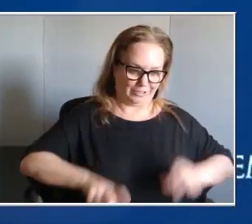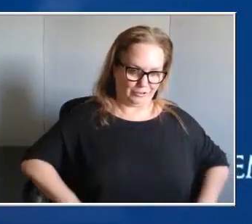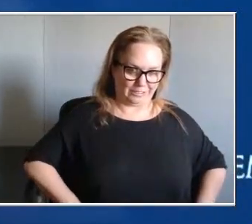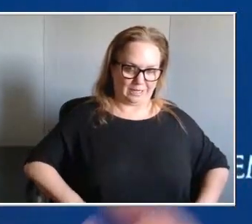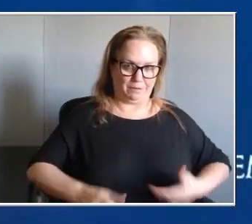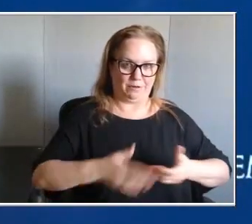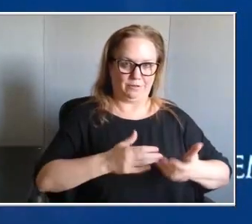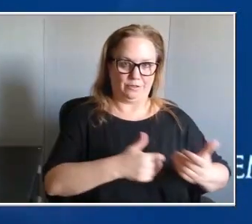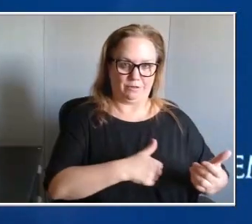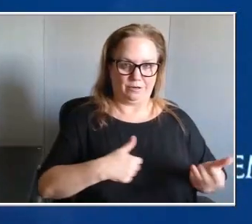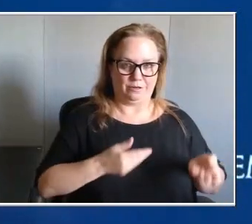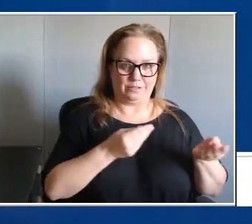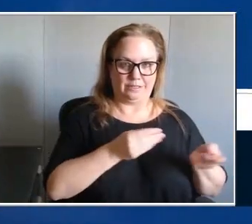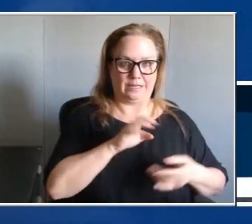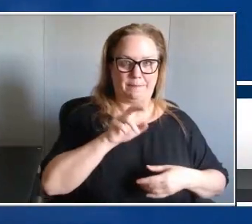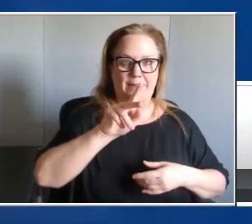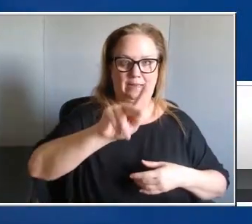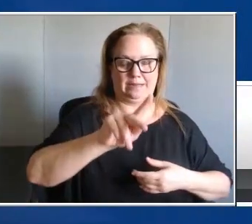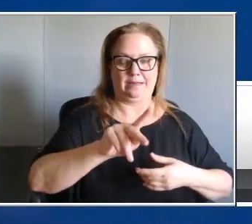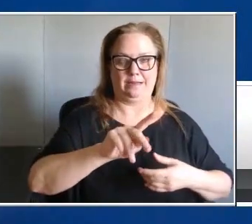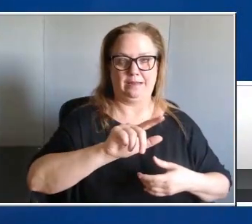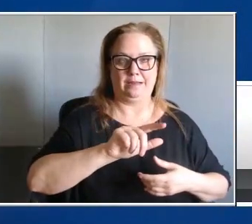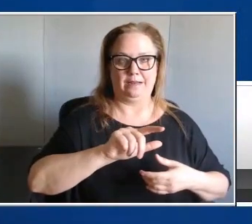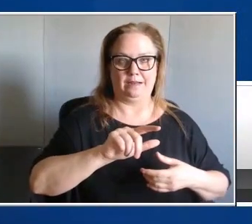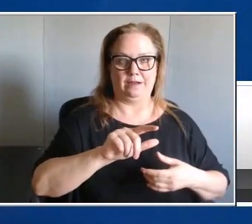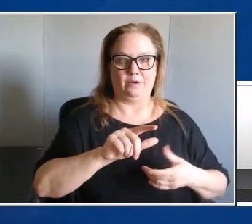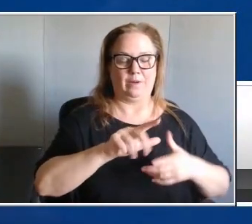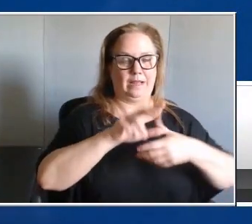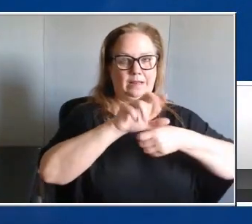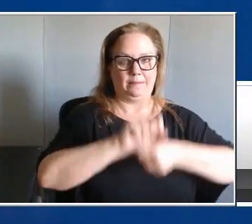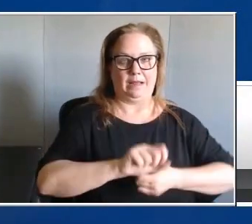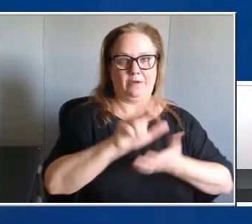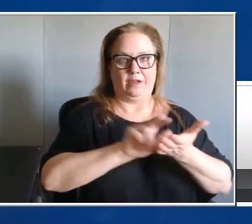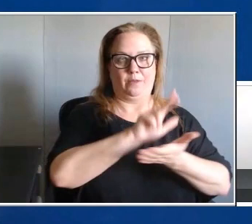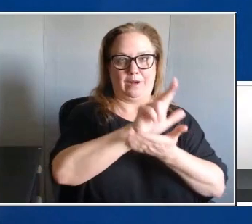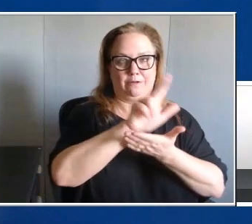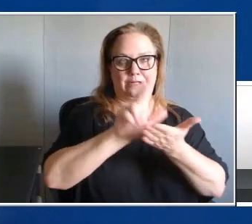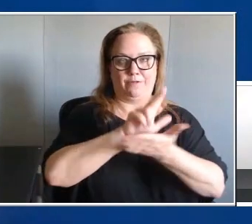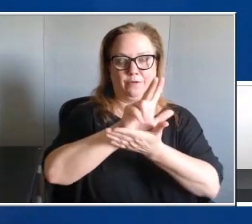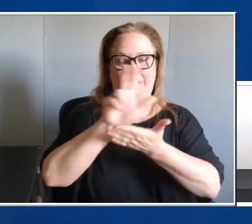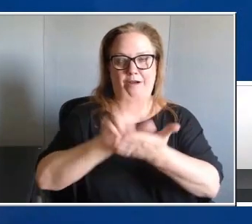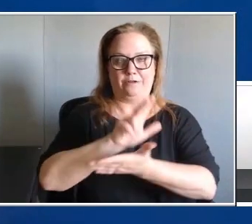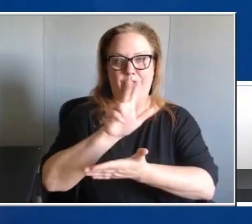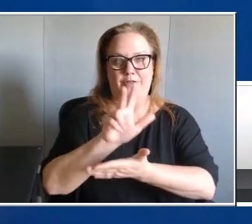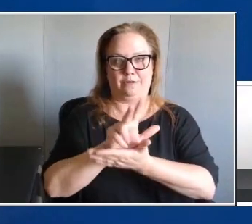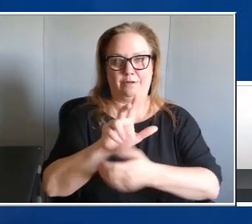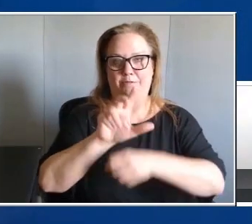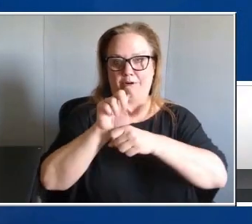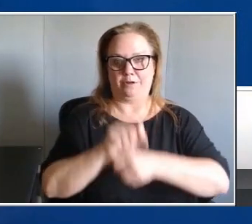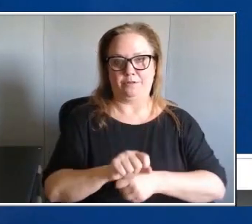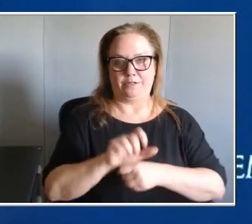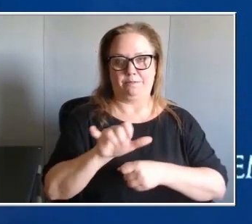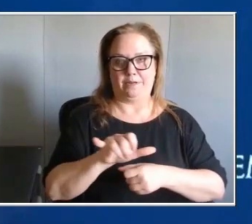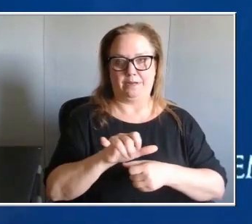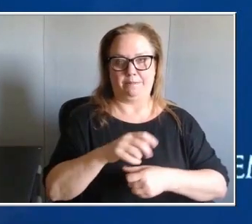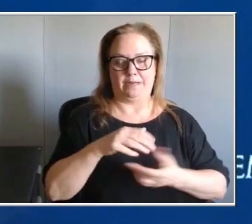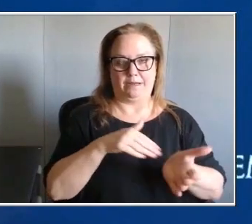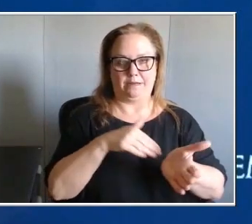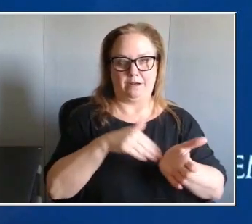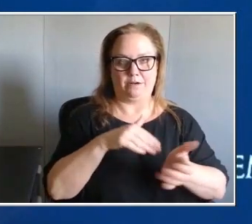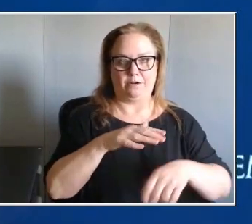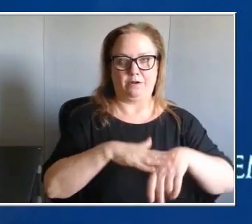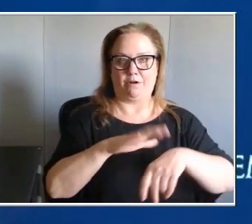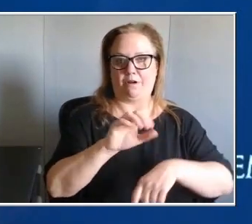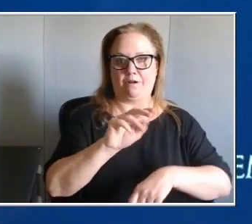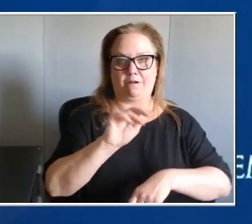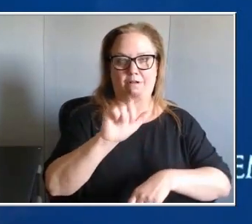would breastfeed the night. And so we had that thing down every 3 hours. And I'd like to say we're used to that by being a physician, you're on call a lot.